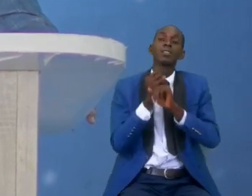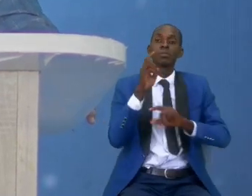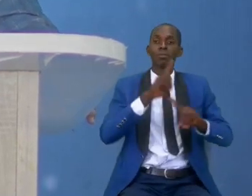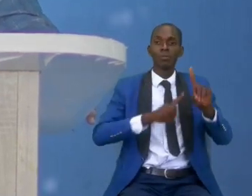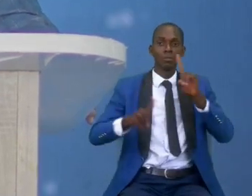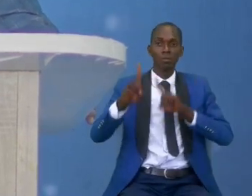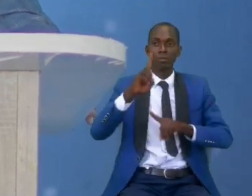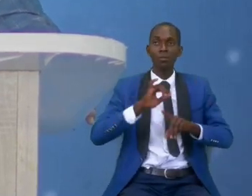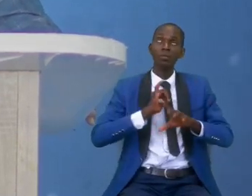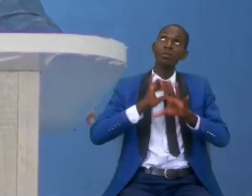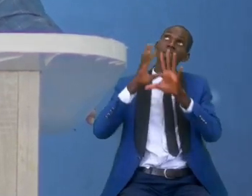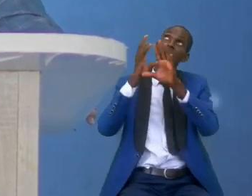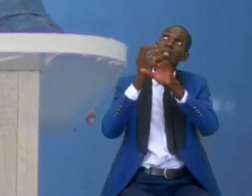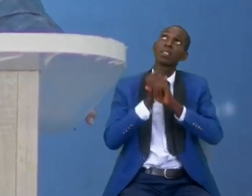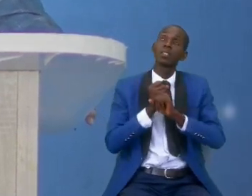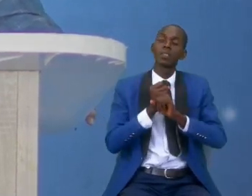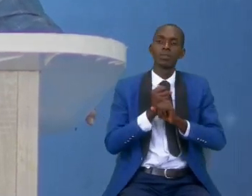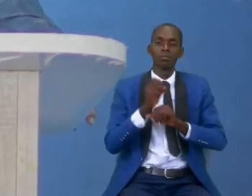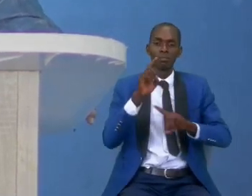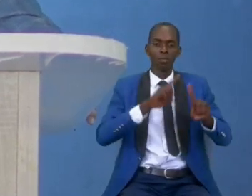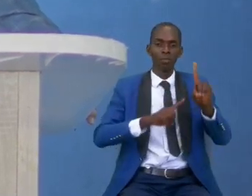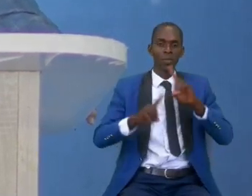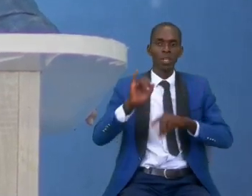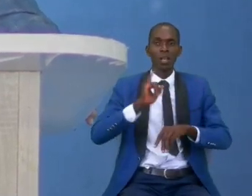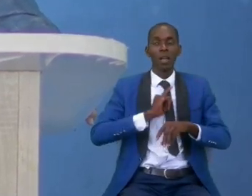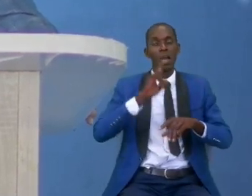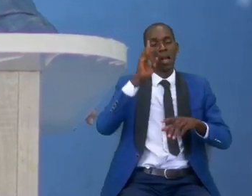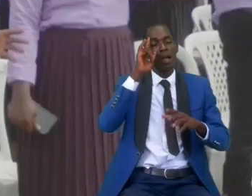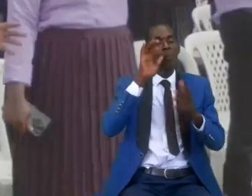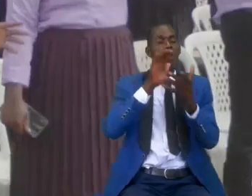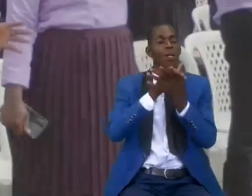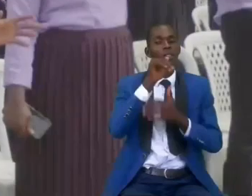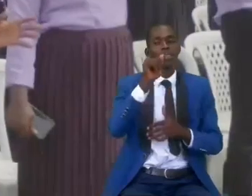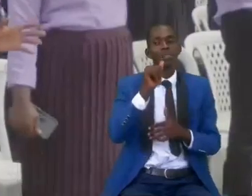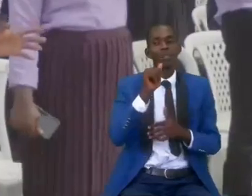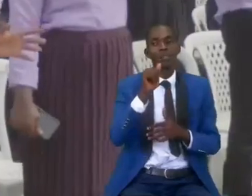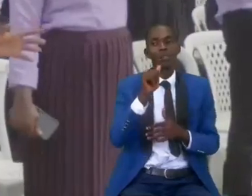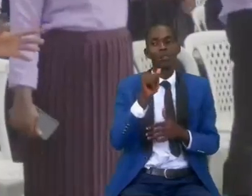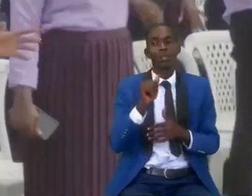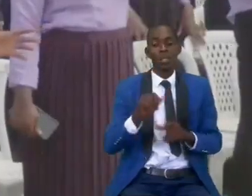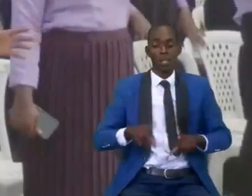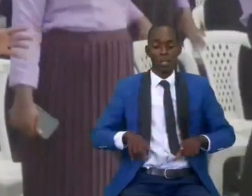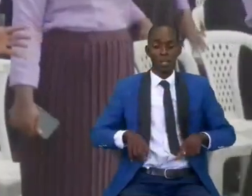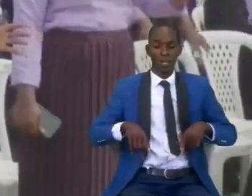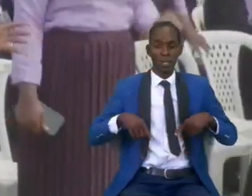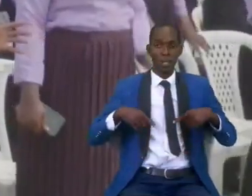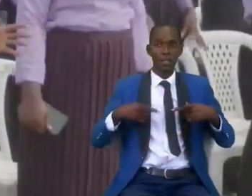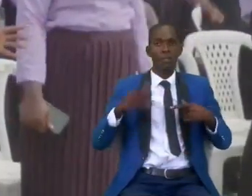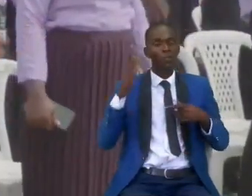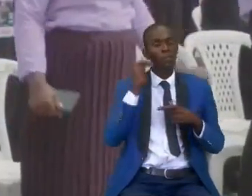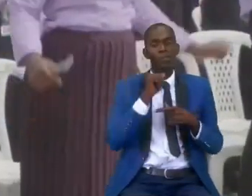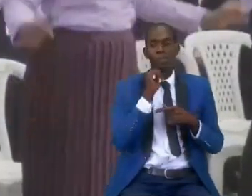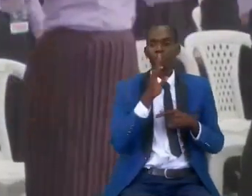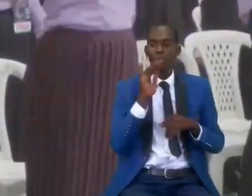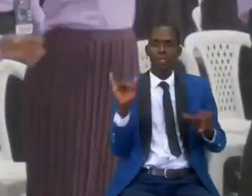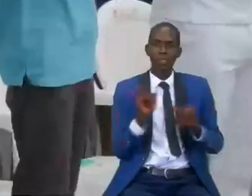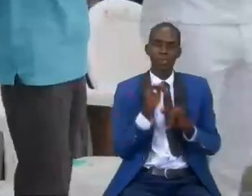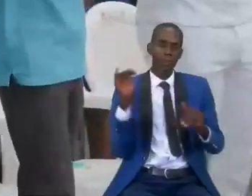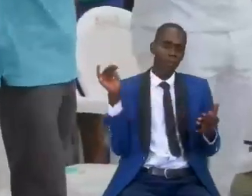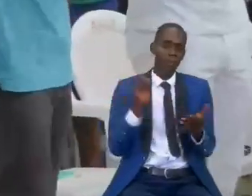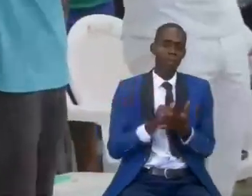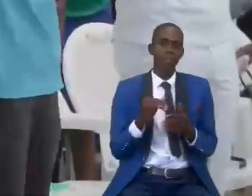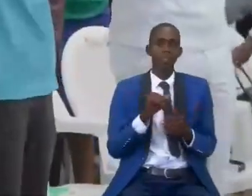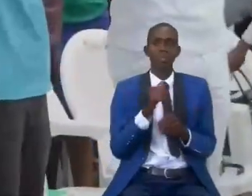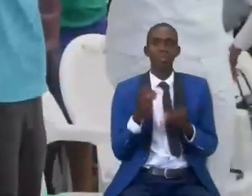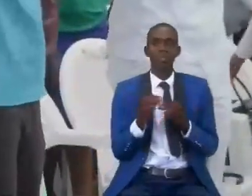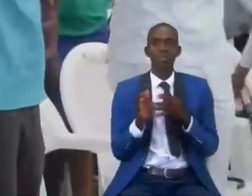Life will not be the same anymore. Lift up that hand. The glory of God